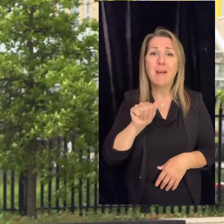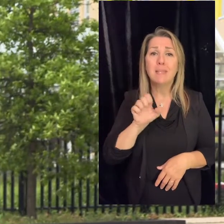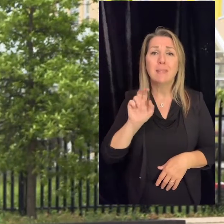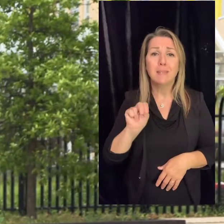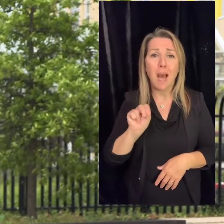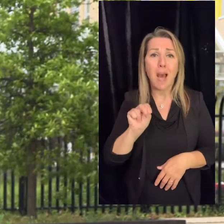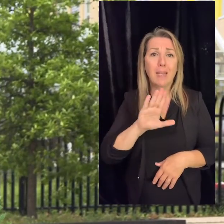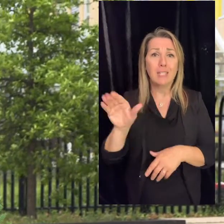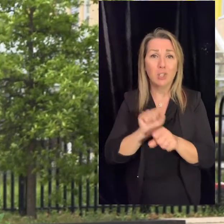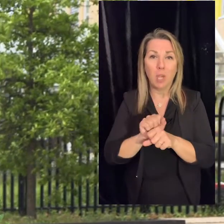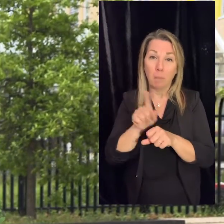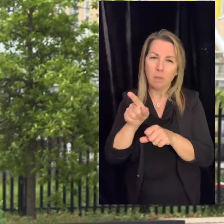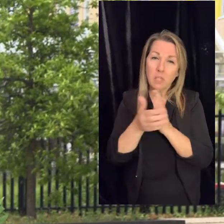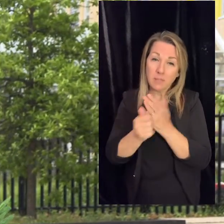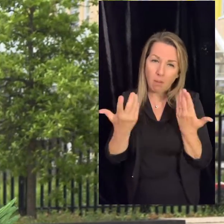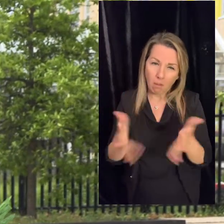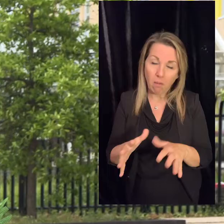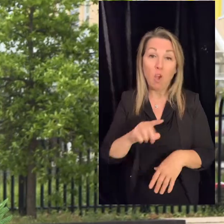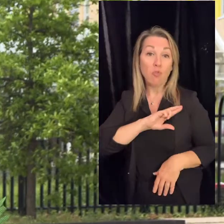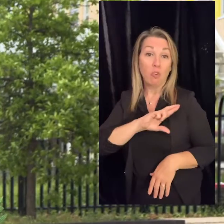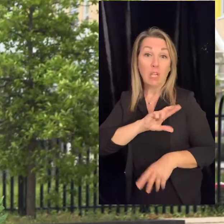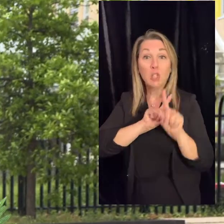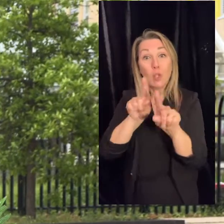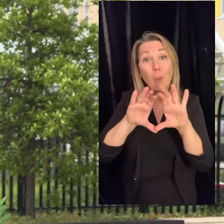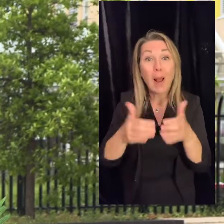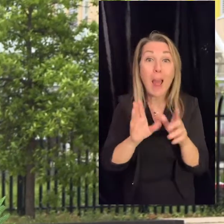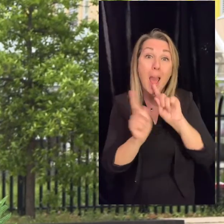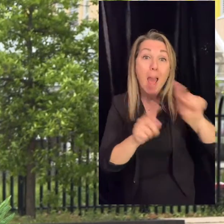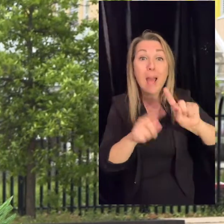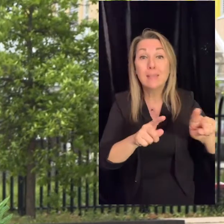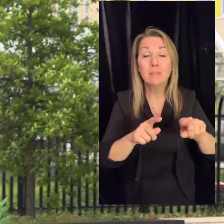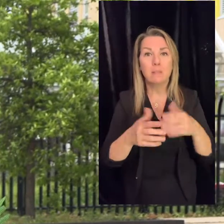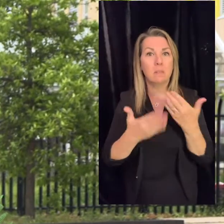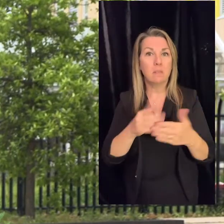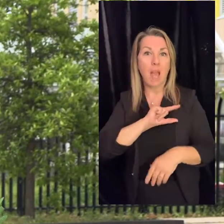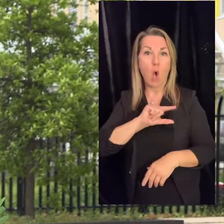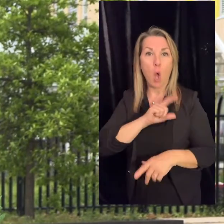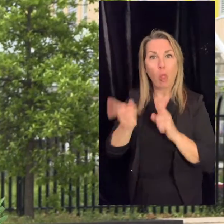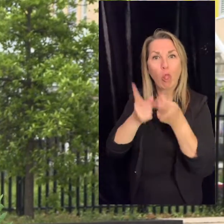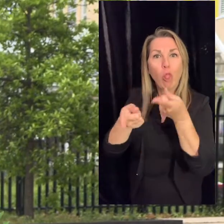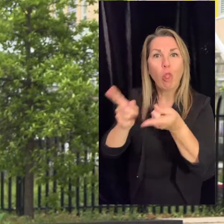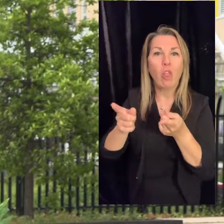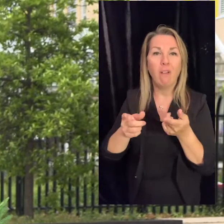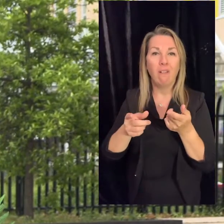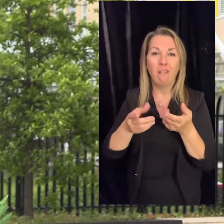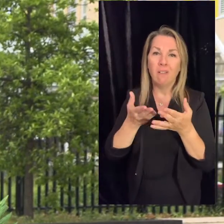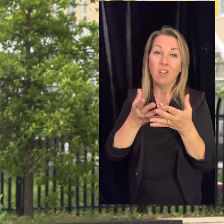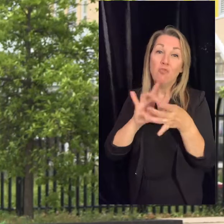of course he does very well, Mr. Rodriguez telling us to go to class, and everything we put Mr. Garwood through, it was all out of